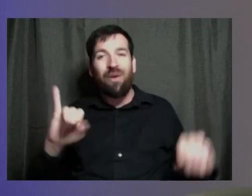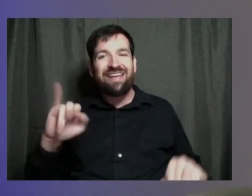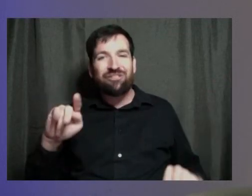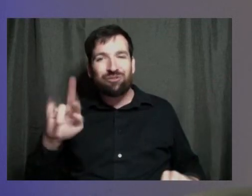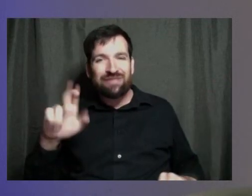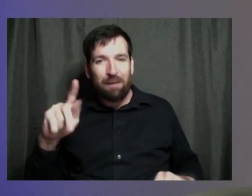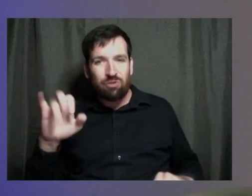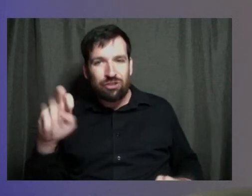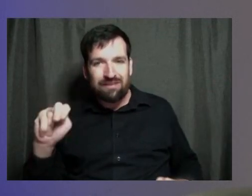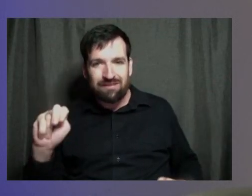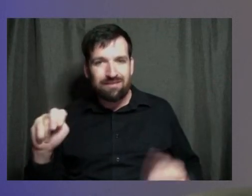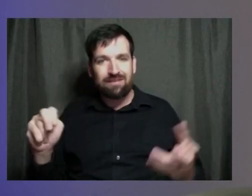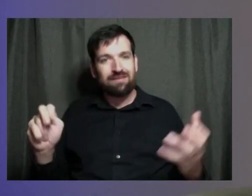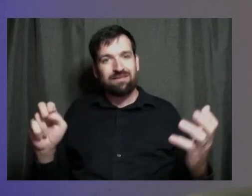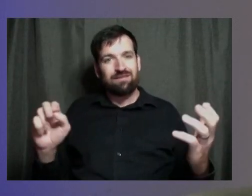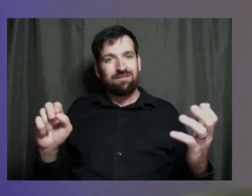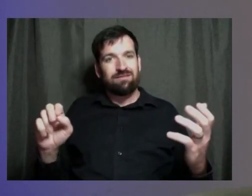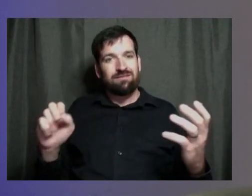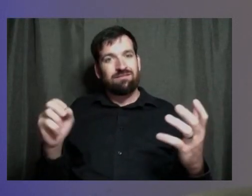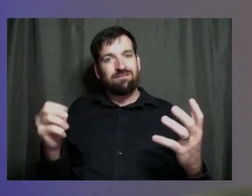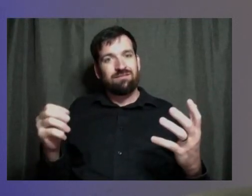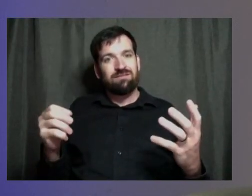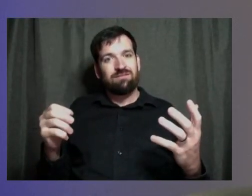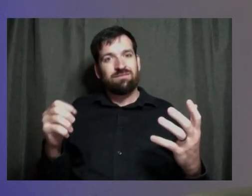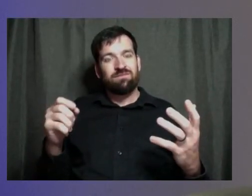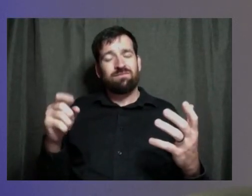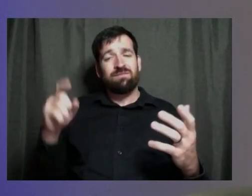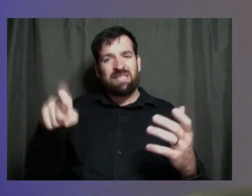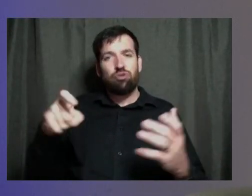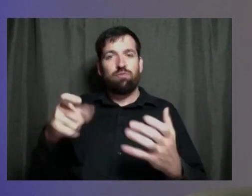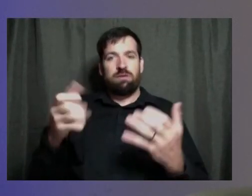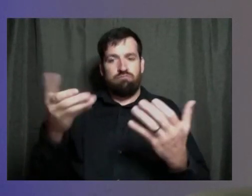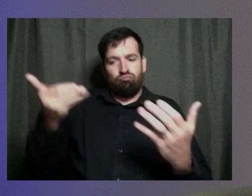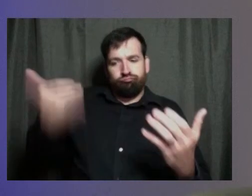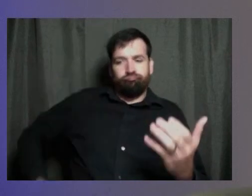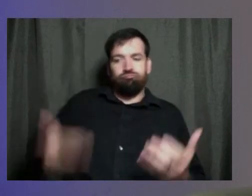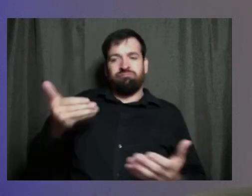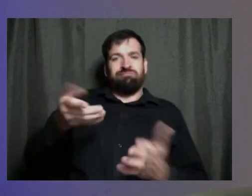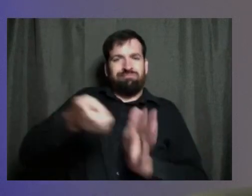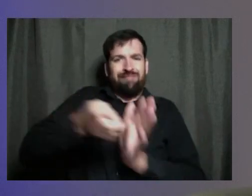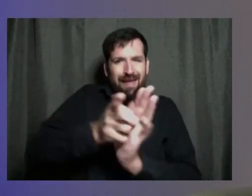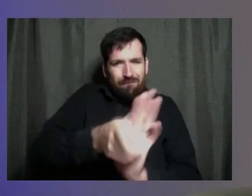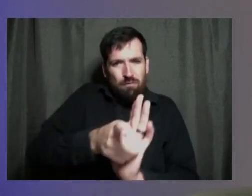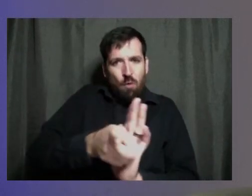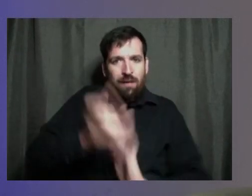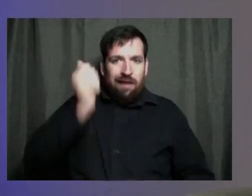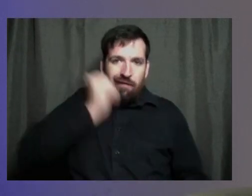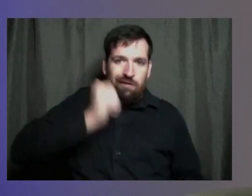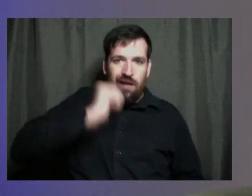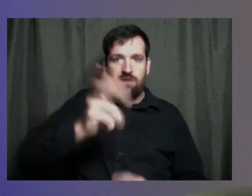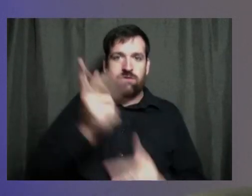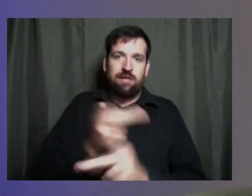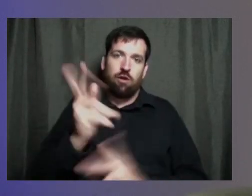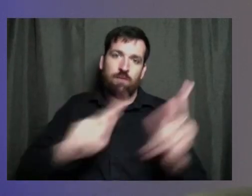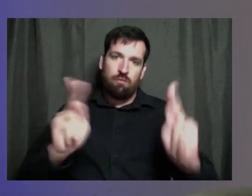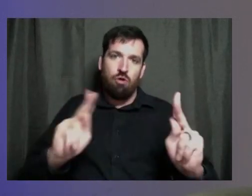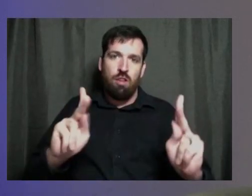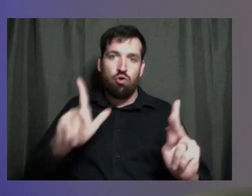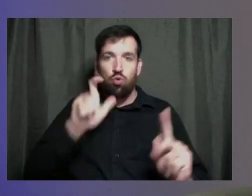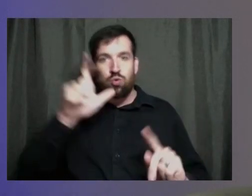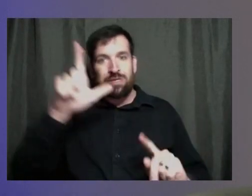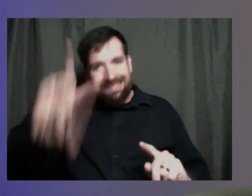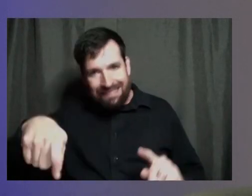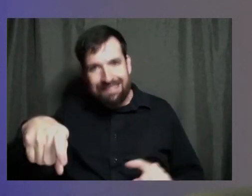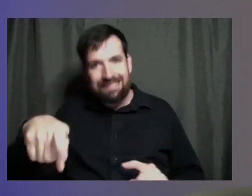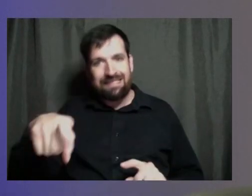do is be there every single moment of every day to take care of folks who you need that pep rally as